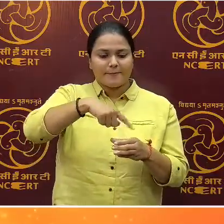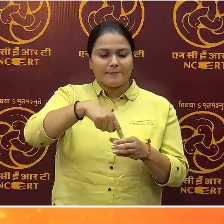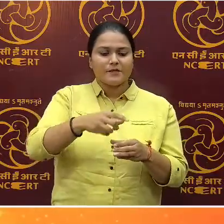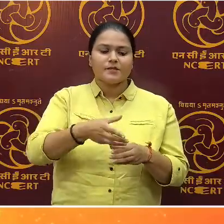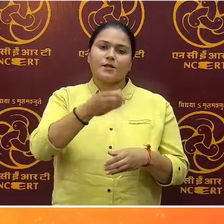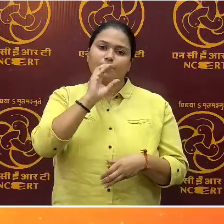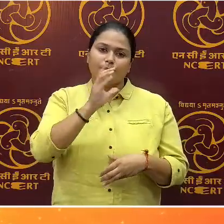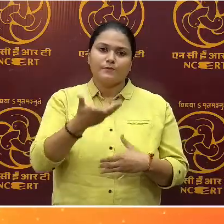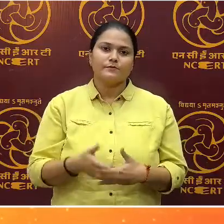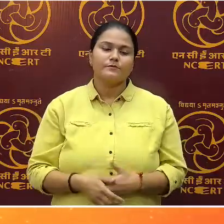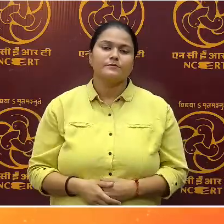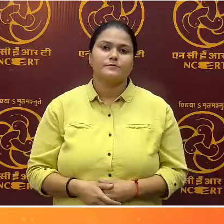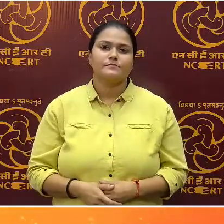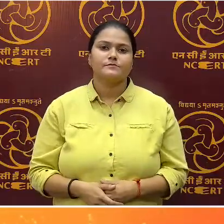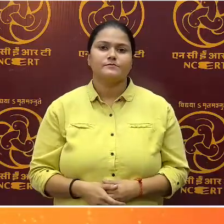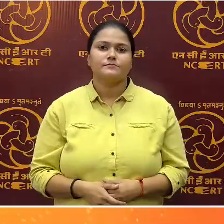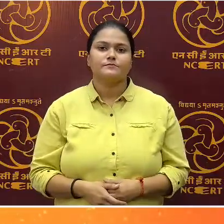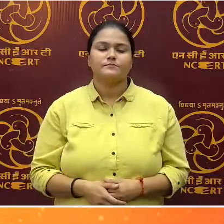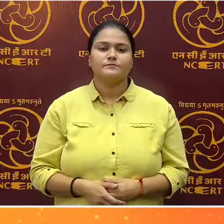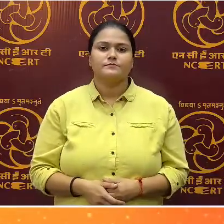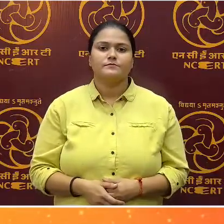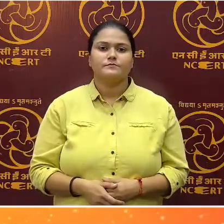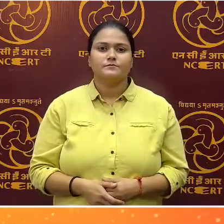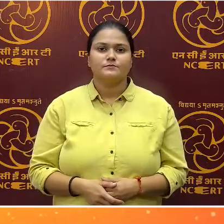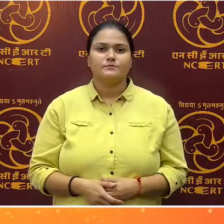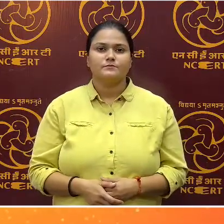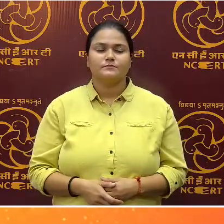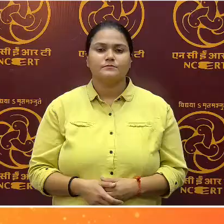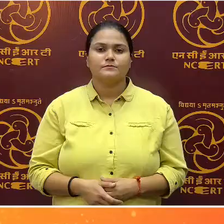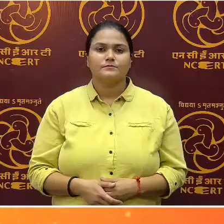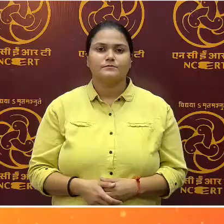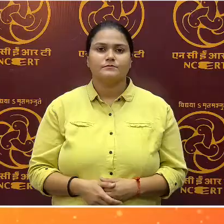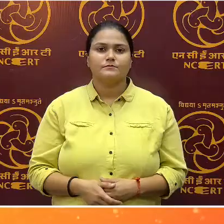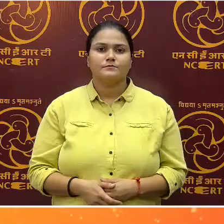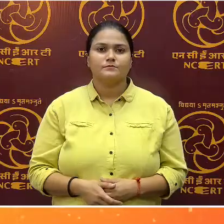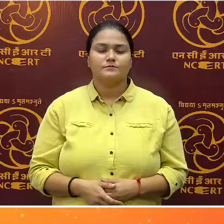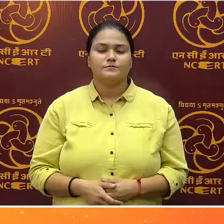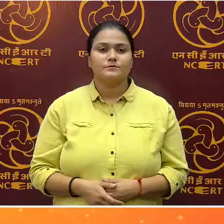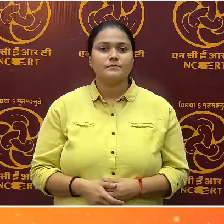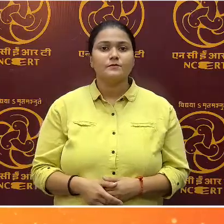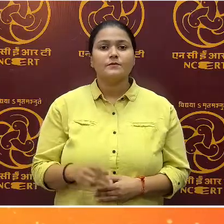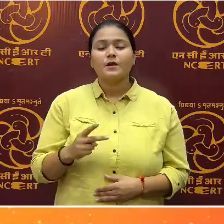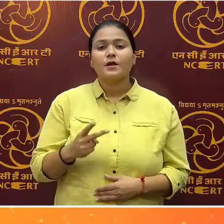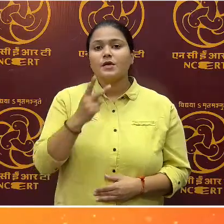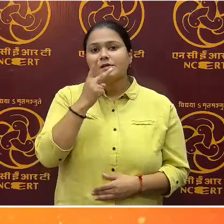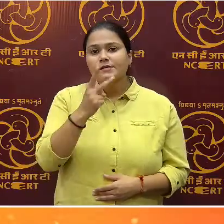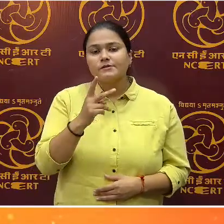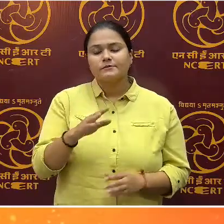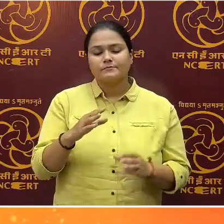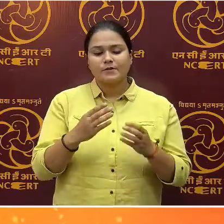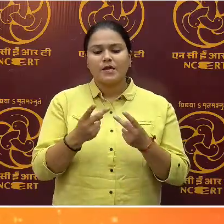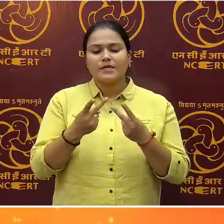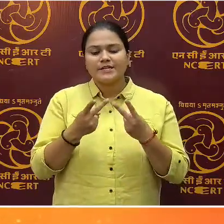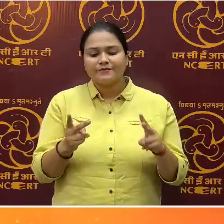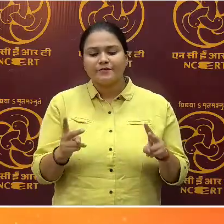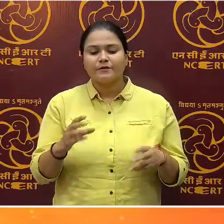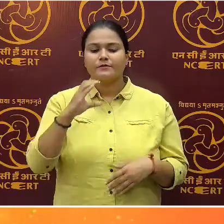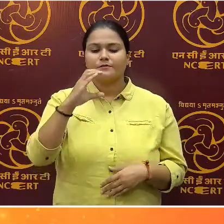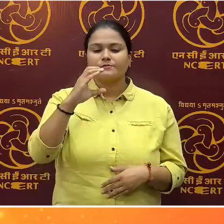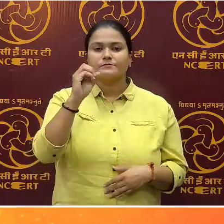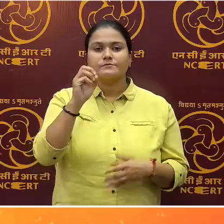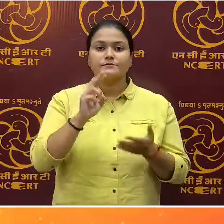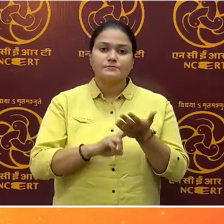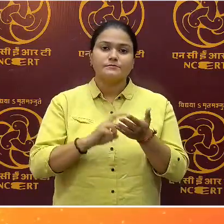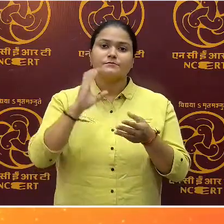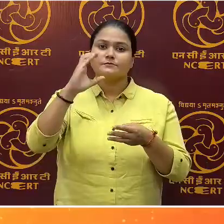Okay. Right? Right. So that is how the solutions, they vary depending on the concentration. They are either